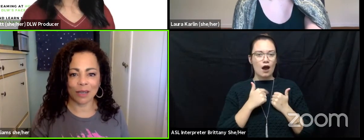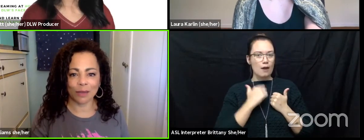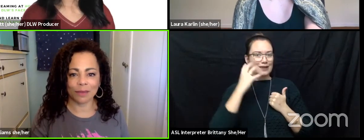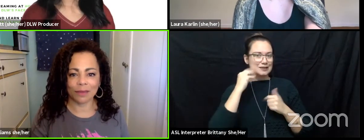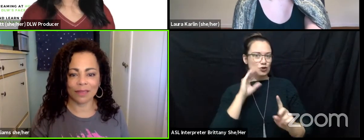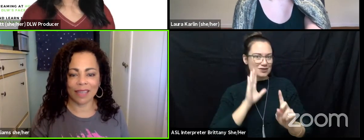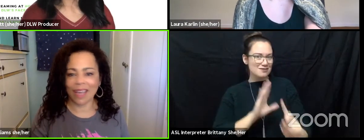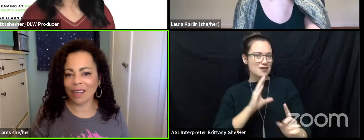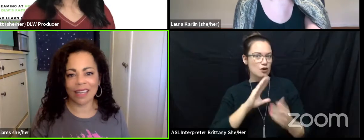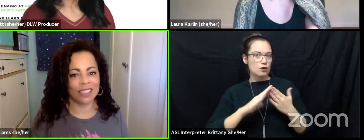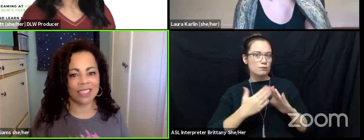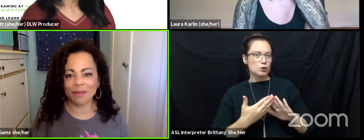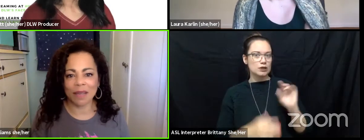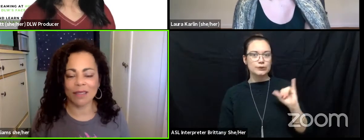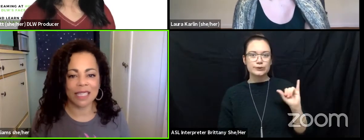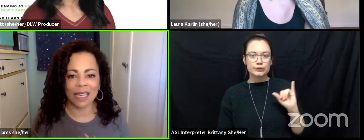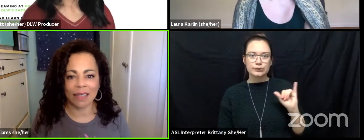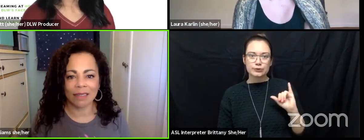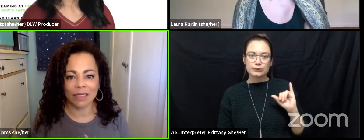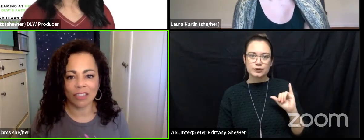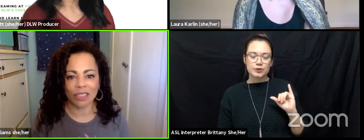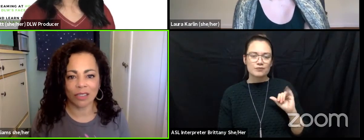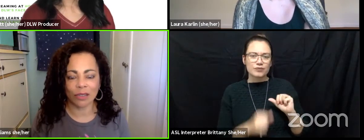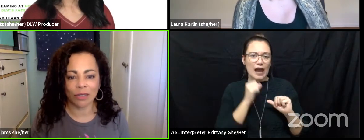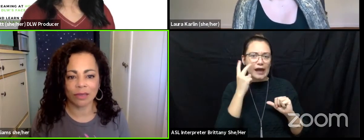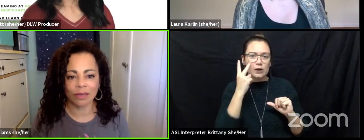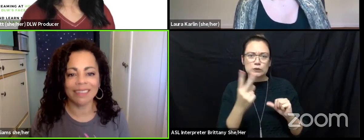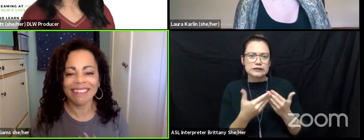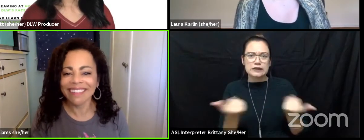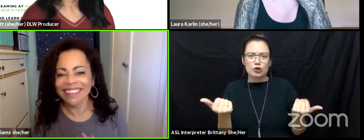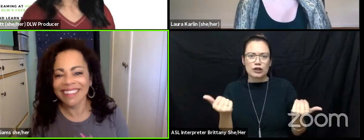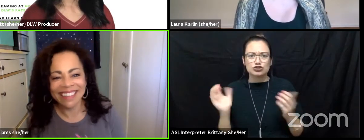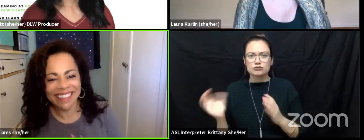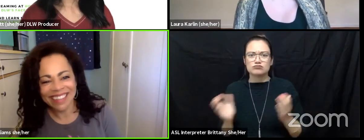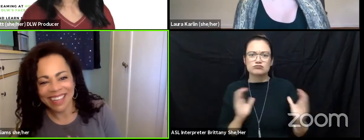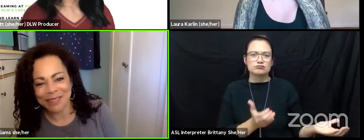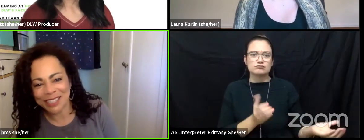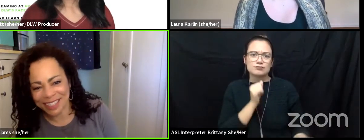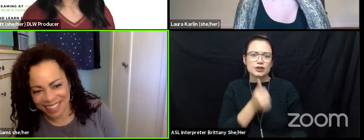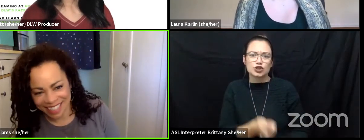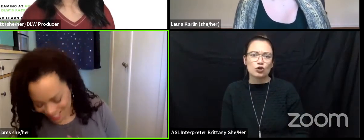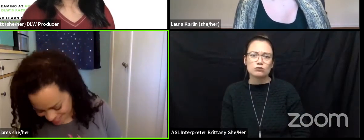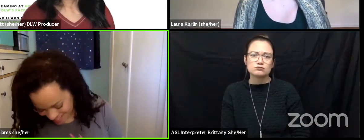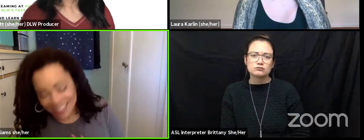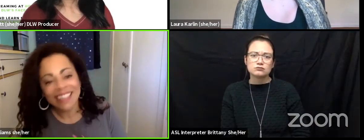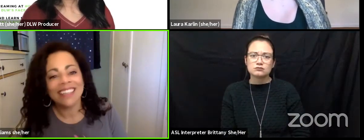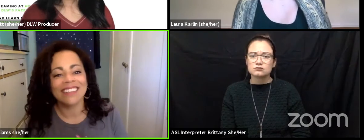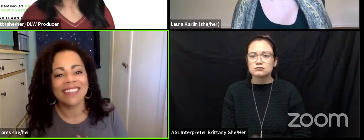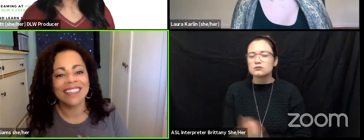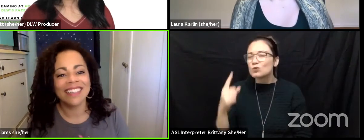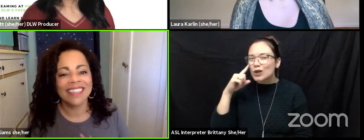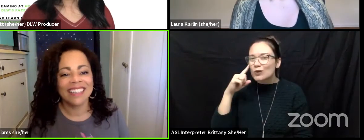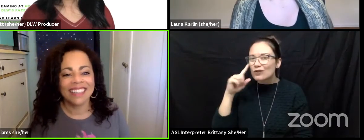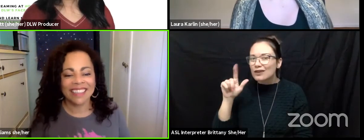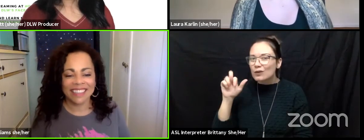so I don't see any division at all. I don't know, what do you think,